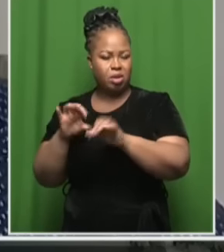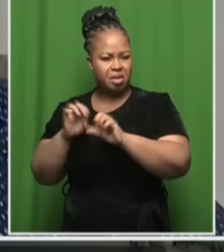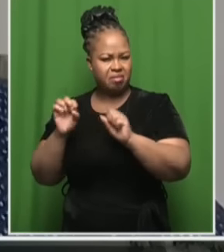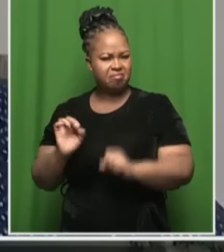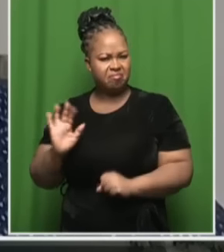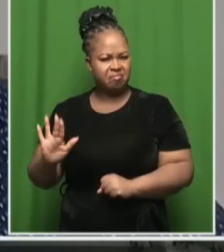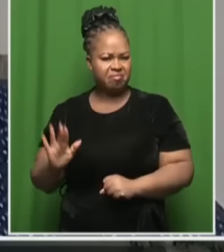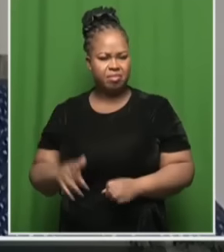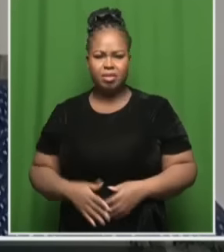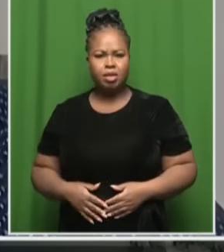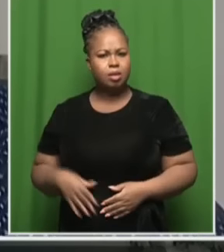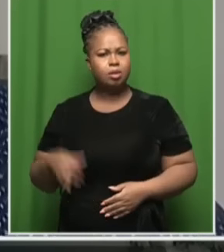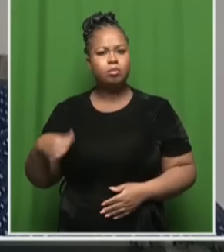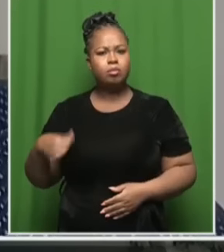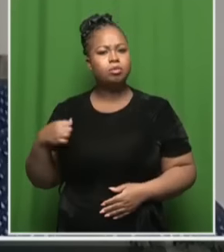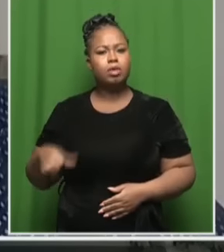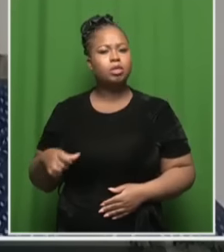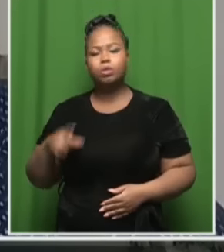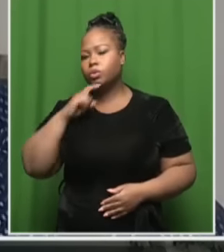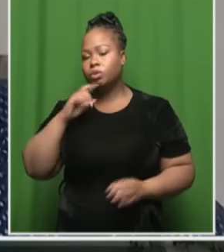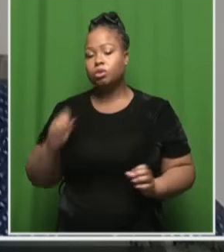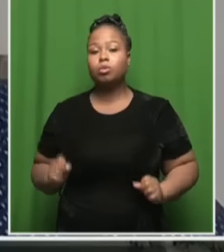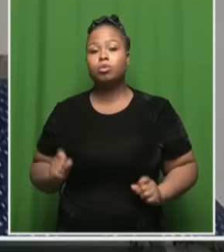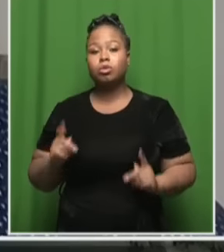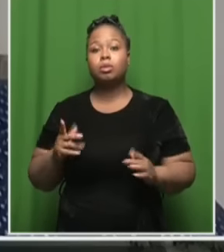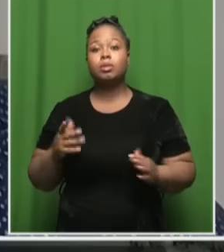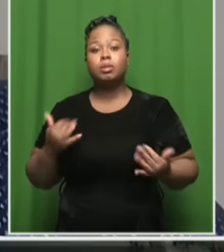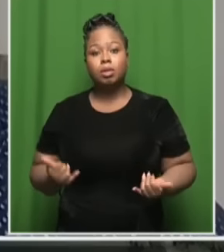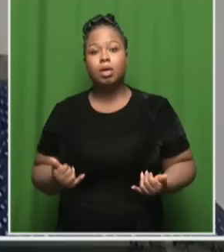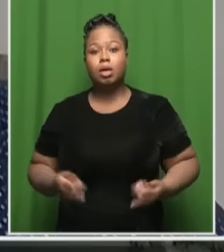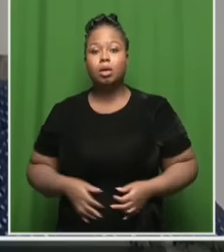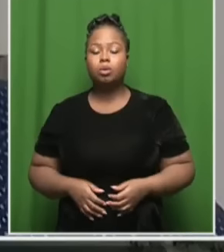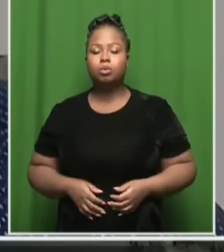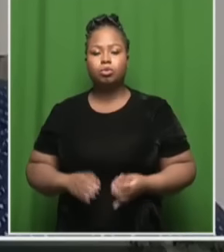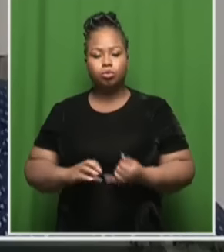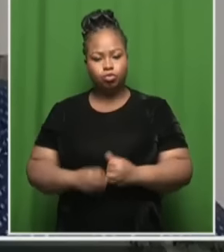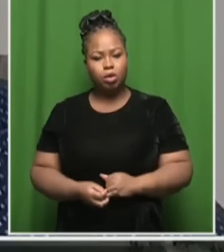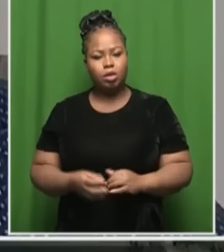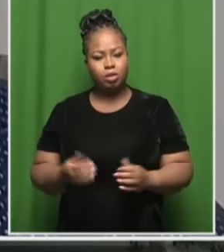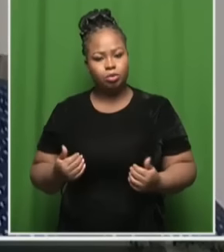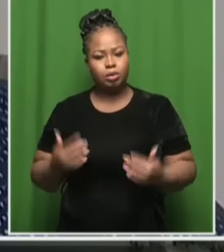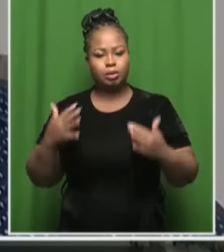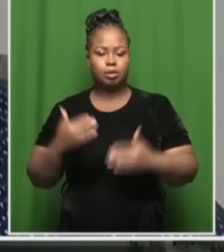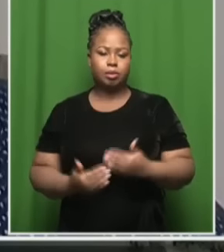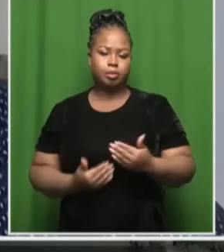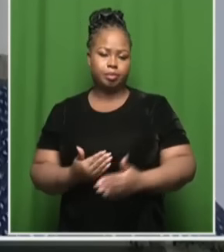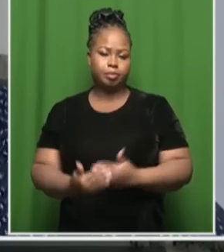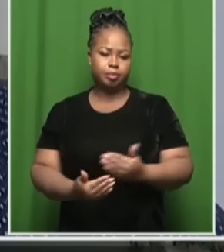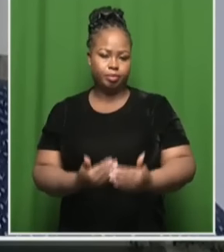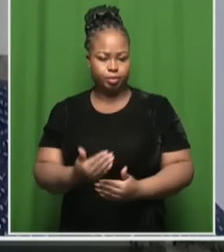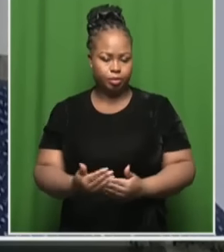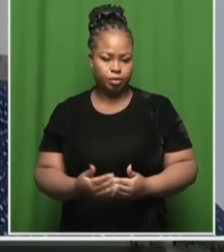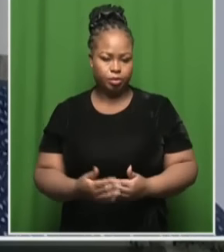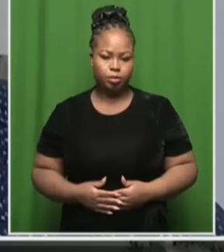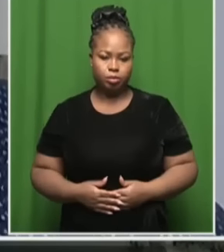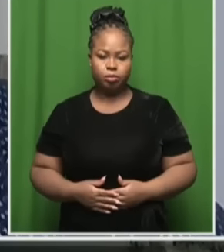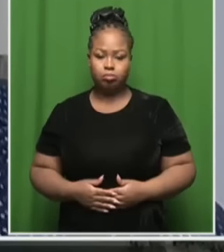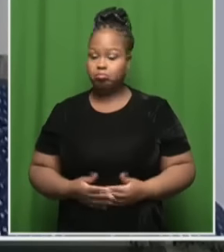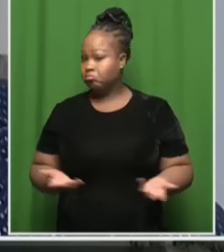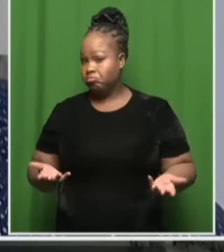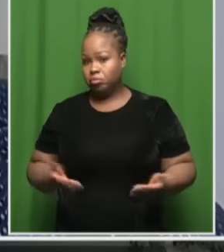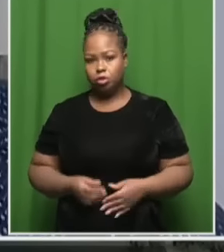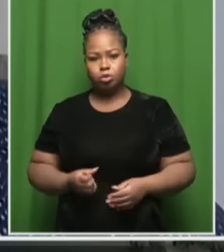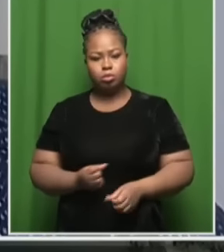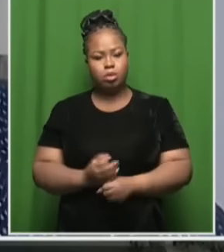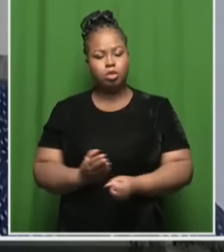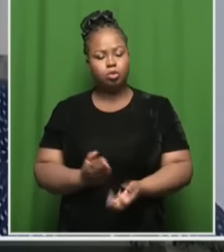is the municipality going to use this opportunity to, for example, restart a process whereby you make sure